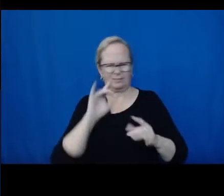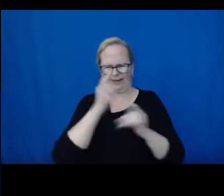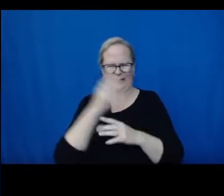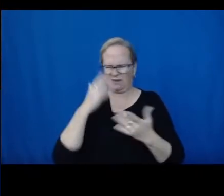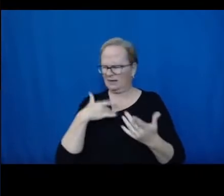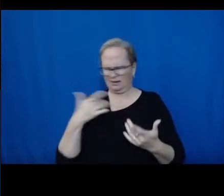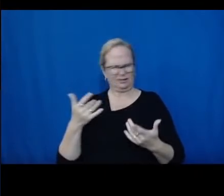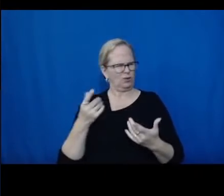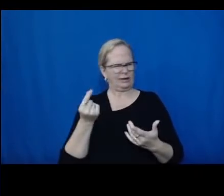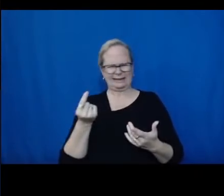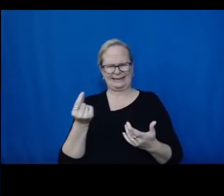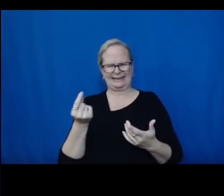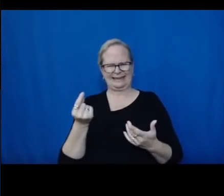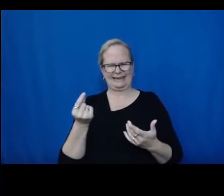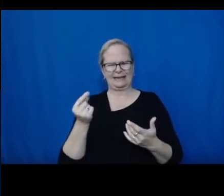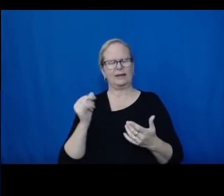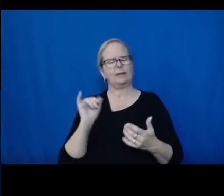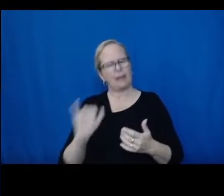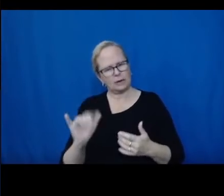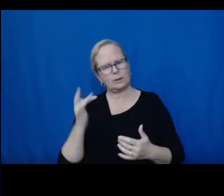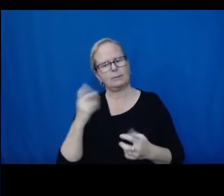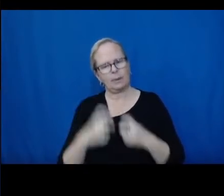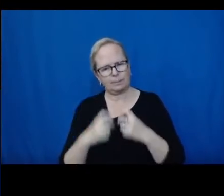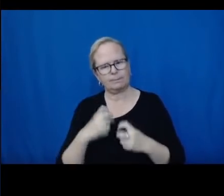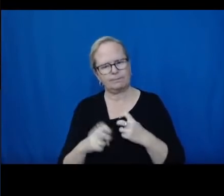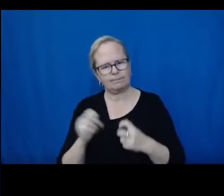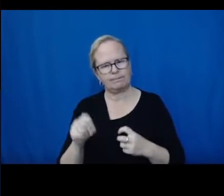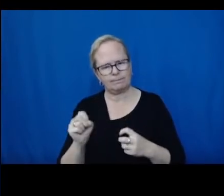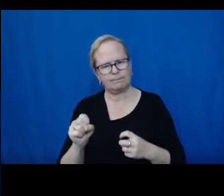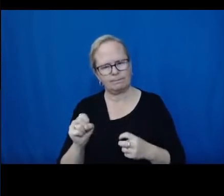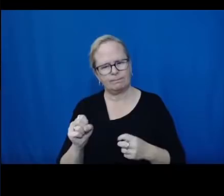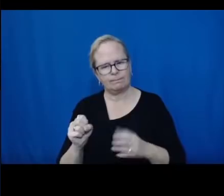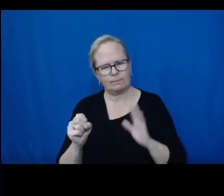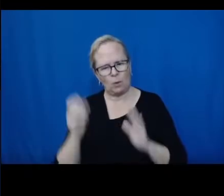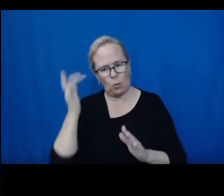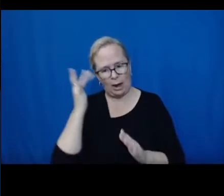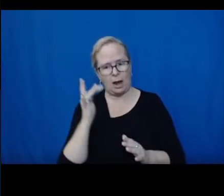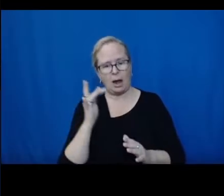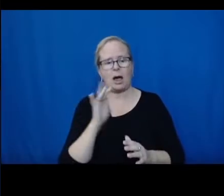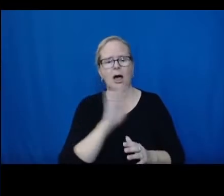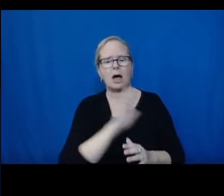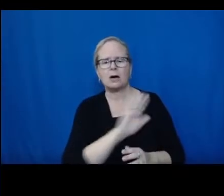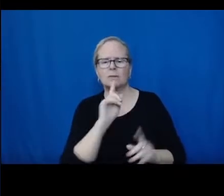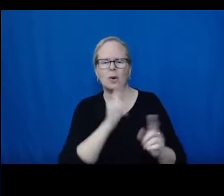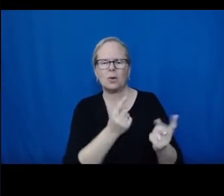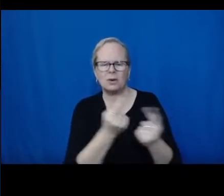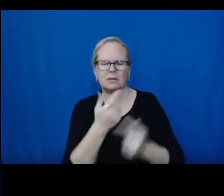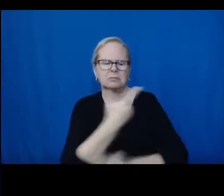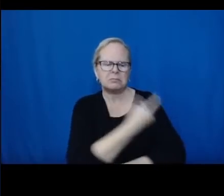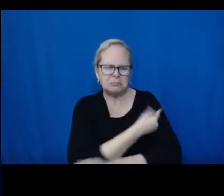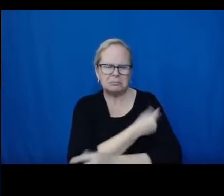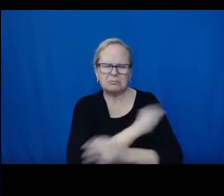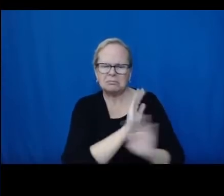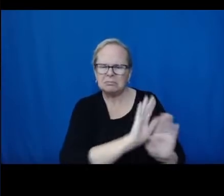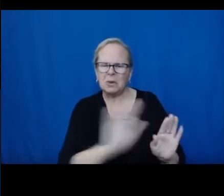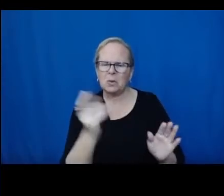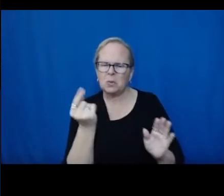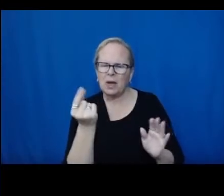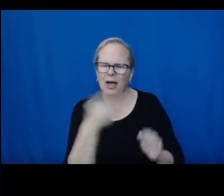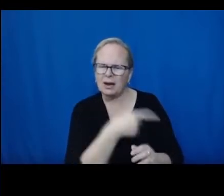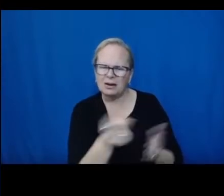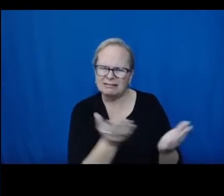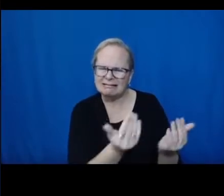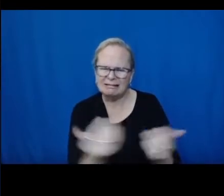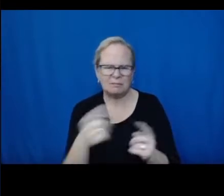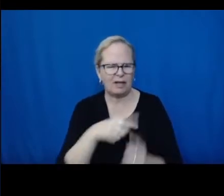terms of seeing their response to the calls for immunization, and we're seeing some